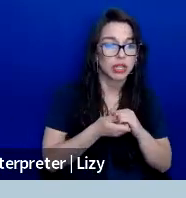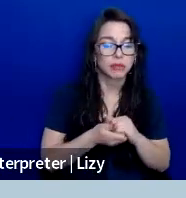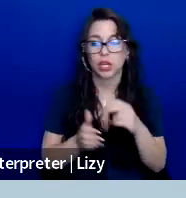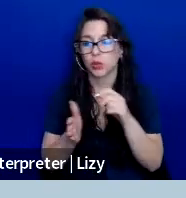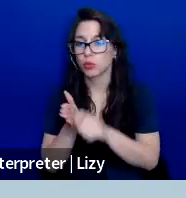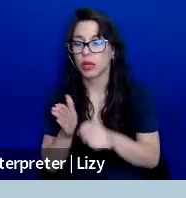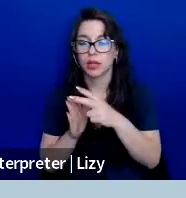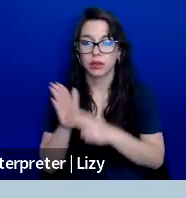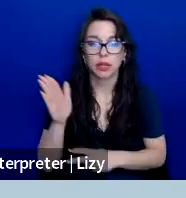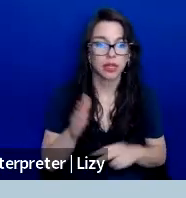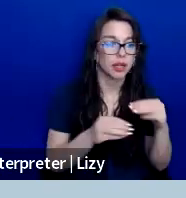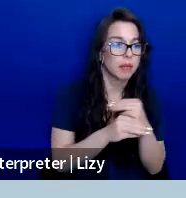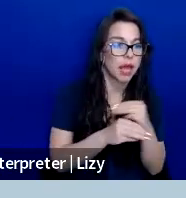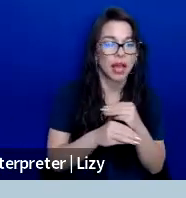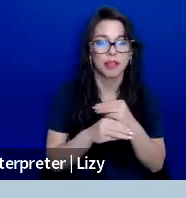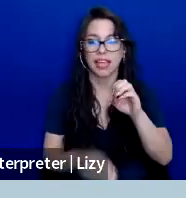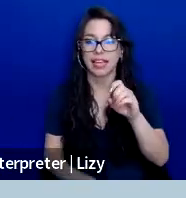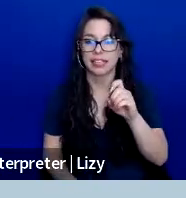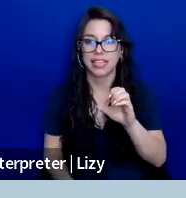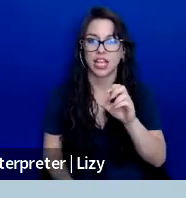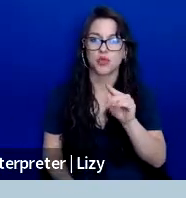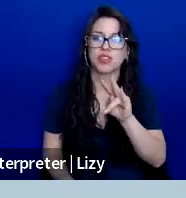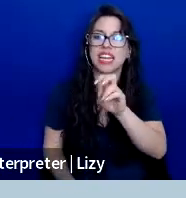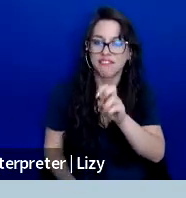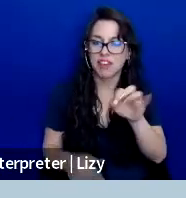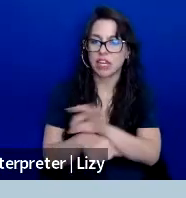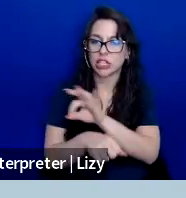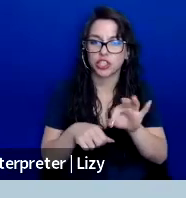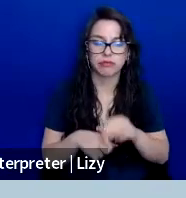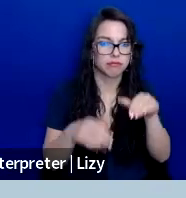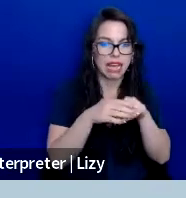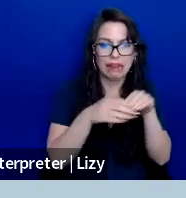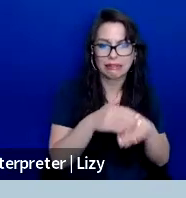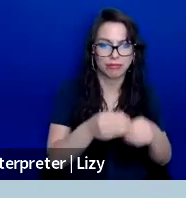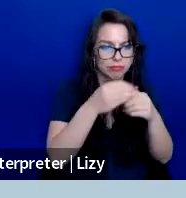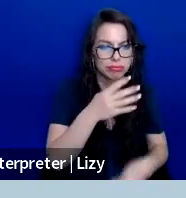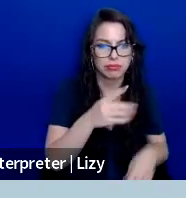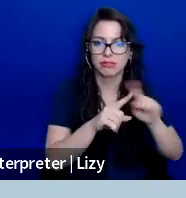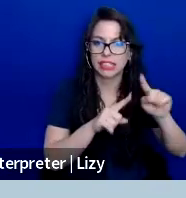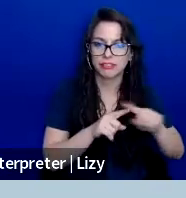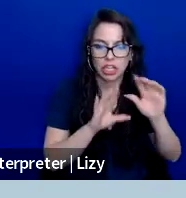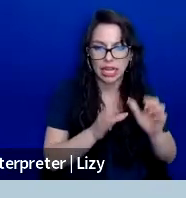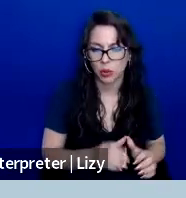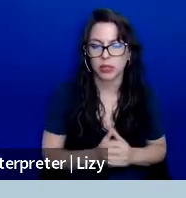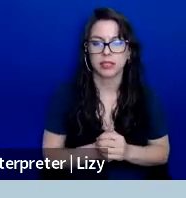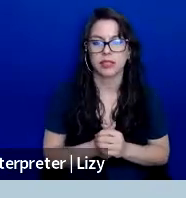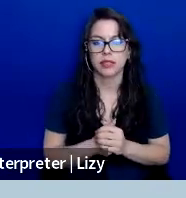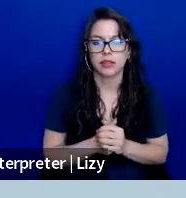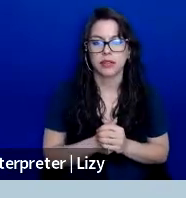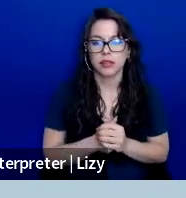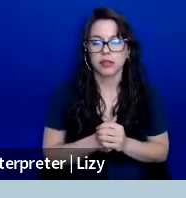math, executive functioning, access. There are a number of categories. And then you can